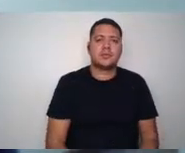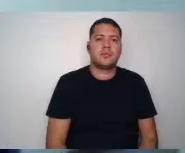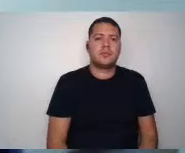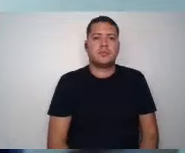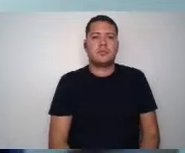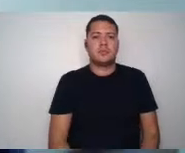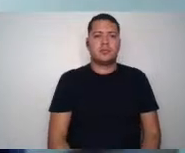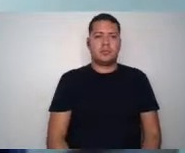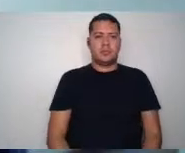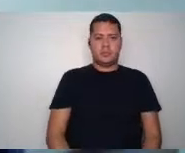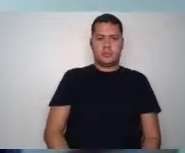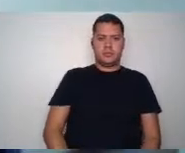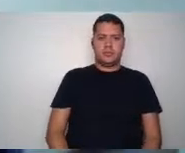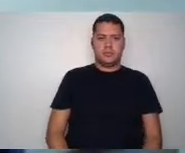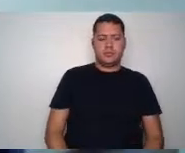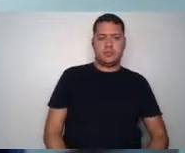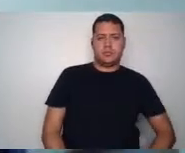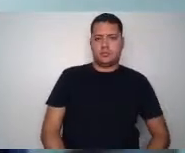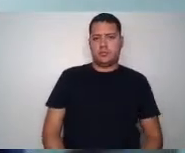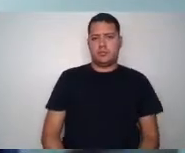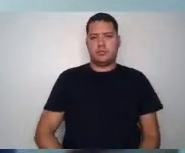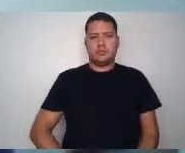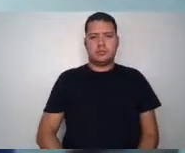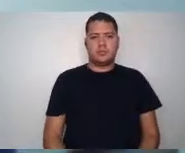One of them being